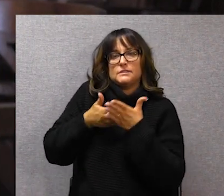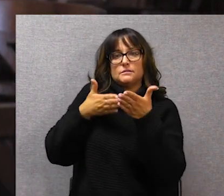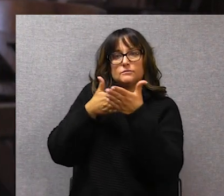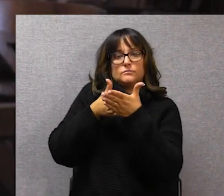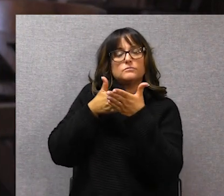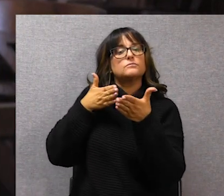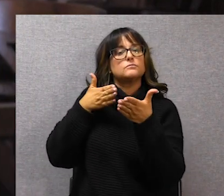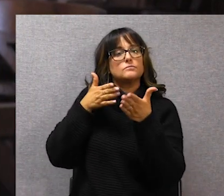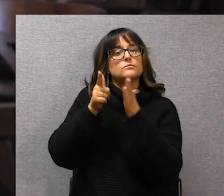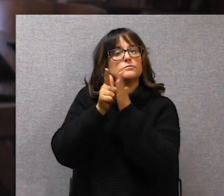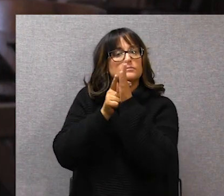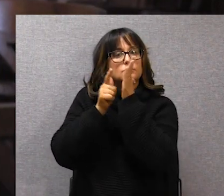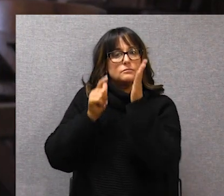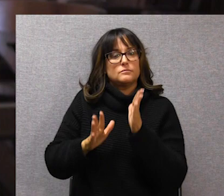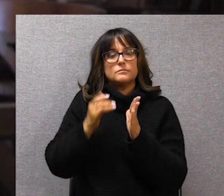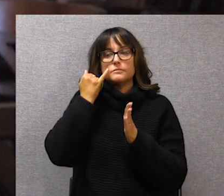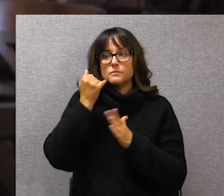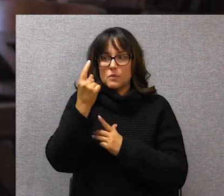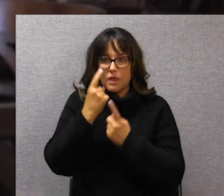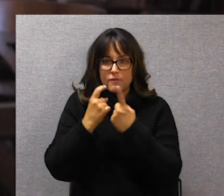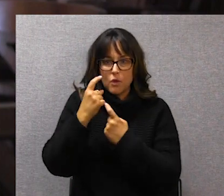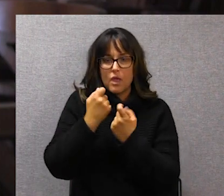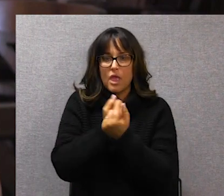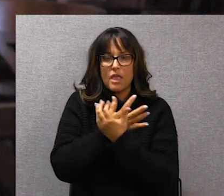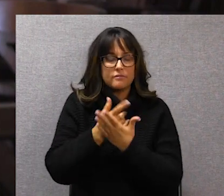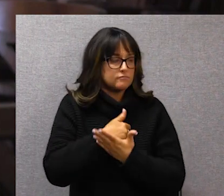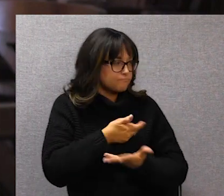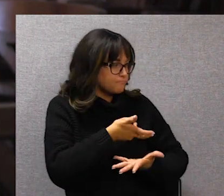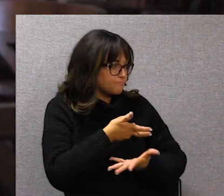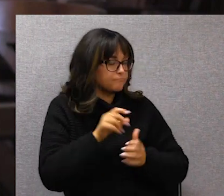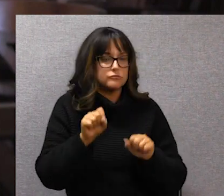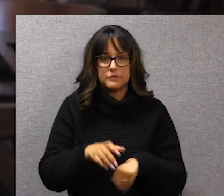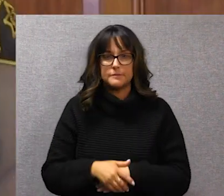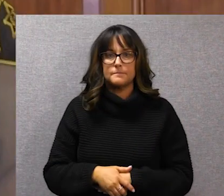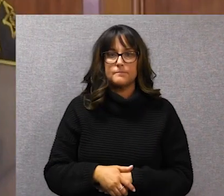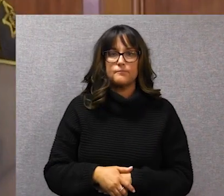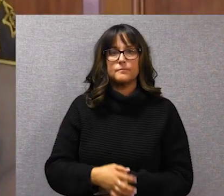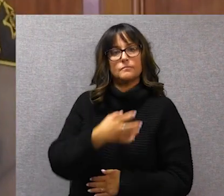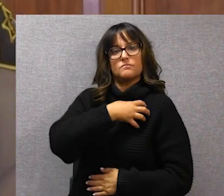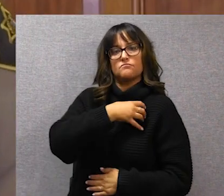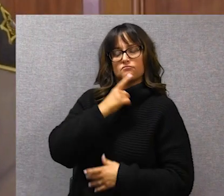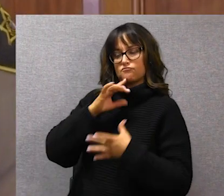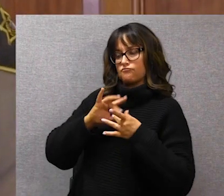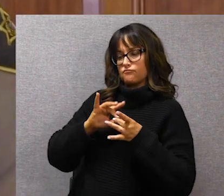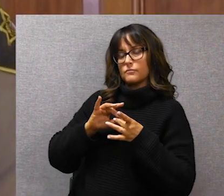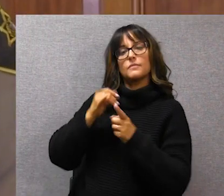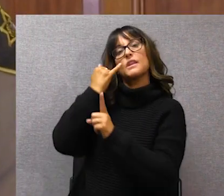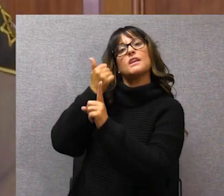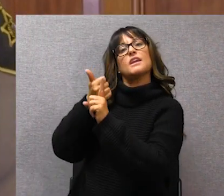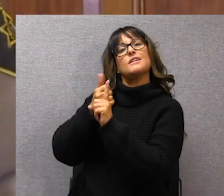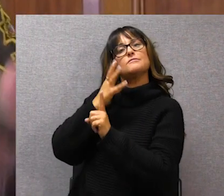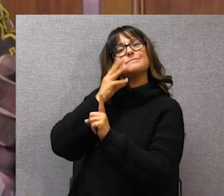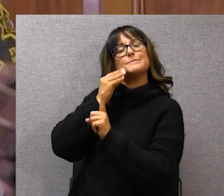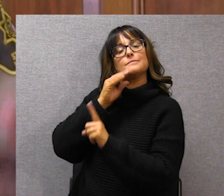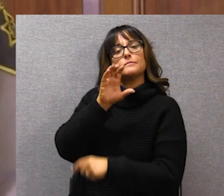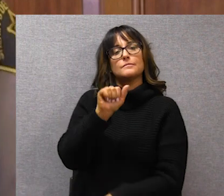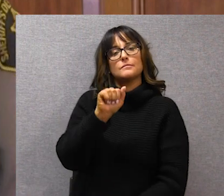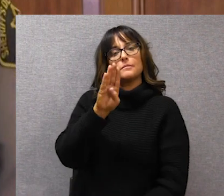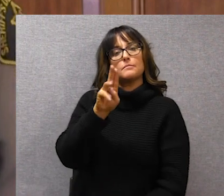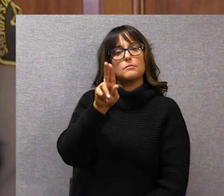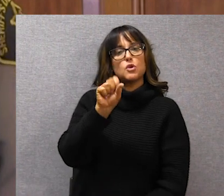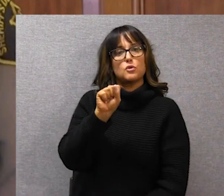so that if there are any questions or any information that needs to be shared, that can happen. When we have victims that's been